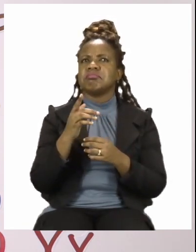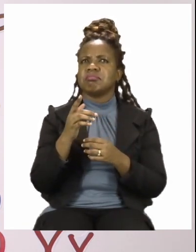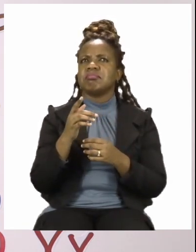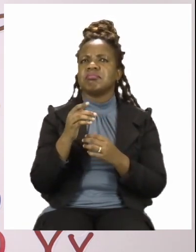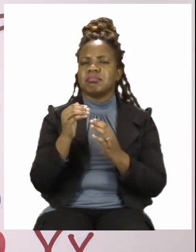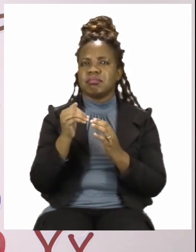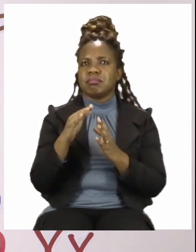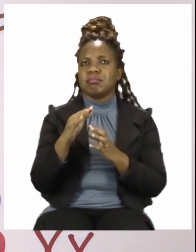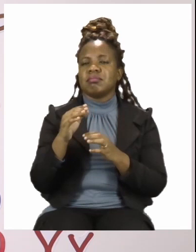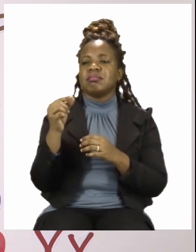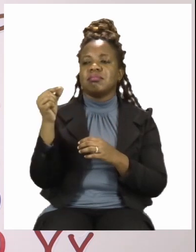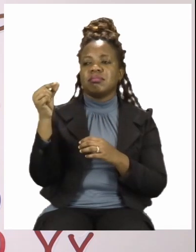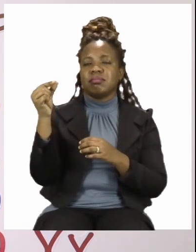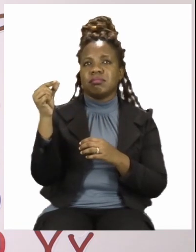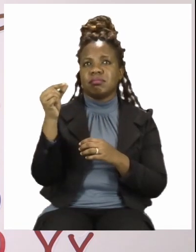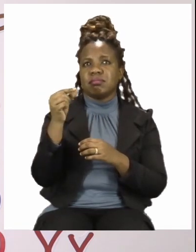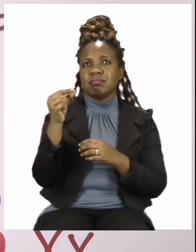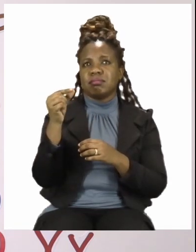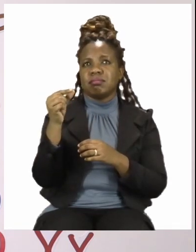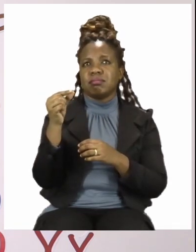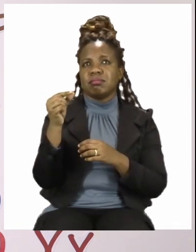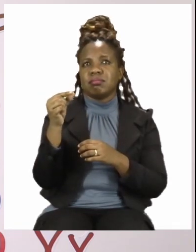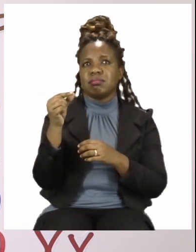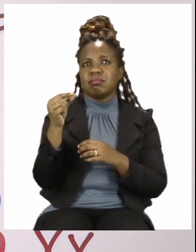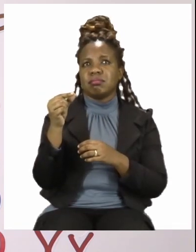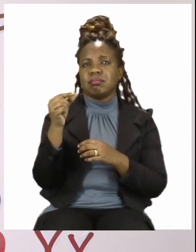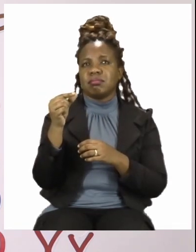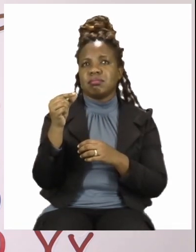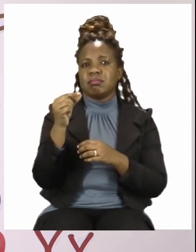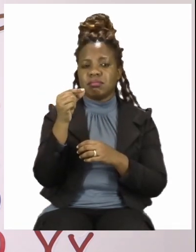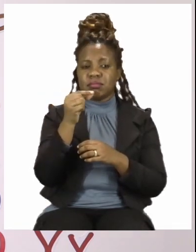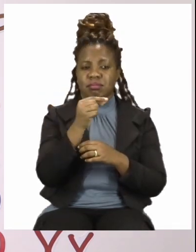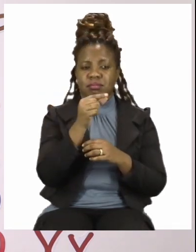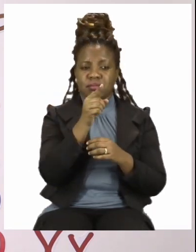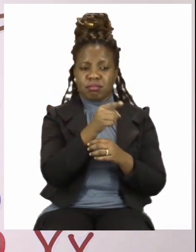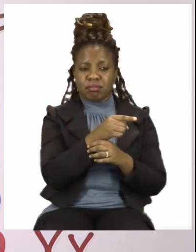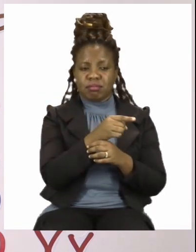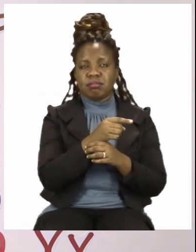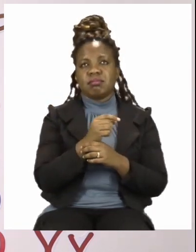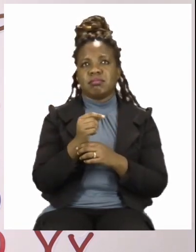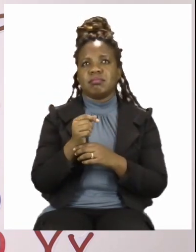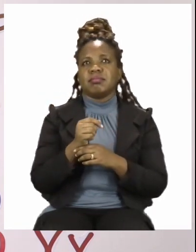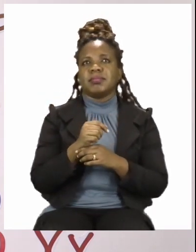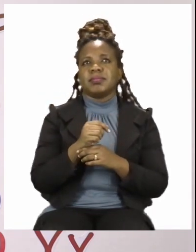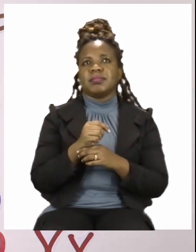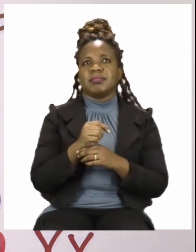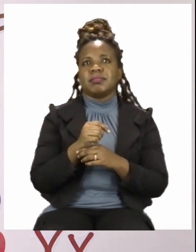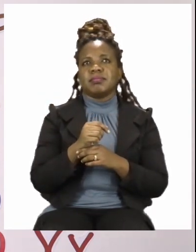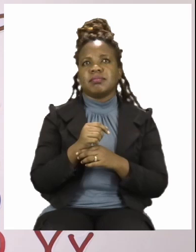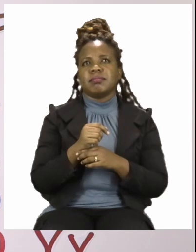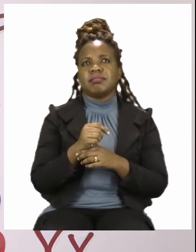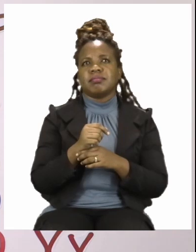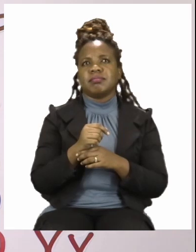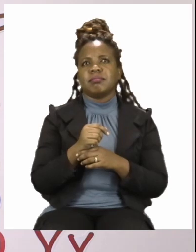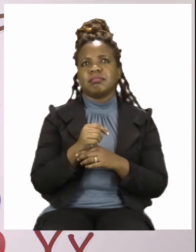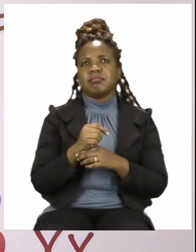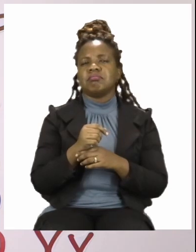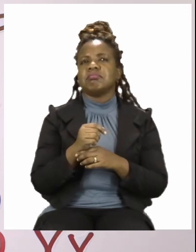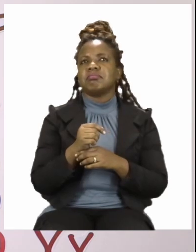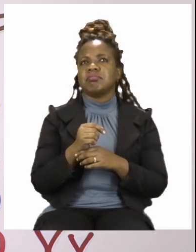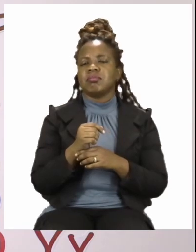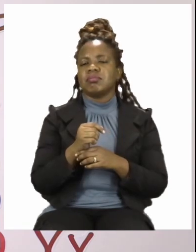put G first, and I will cross it out so that I don't use it again. And then I'm going to put our